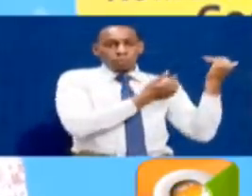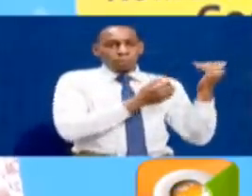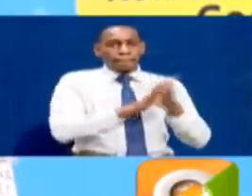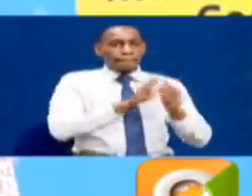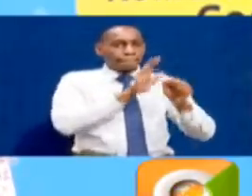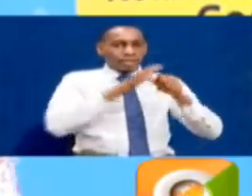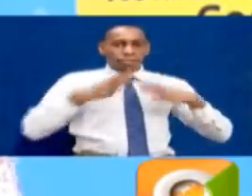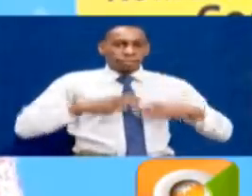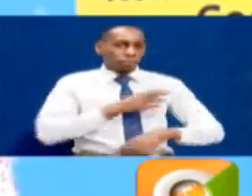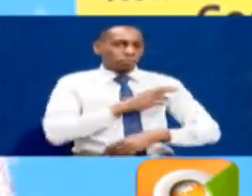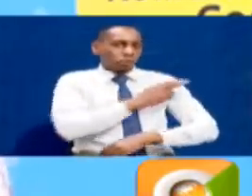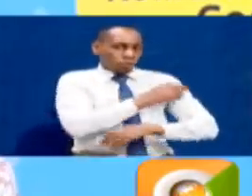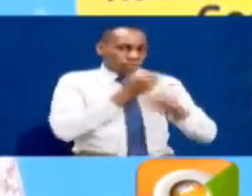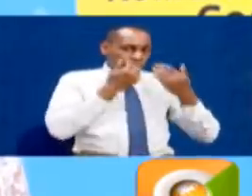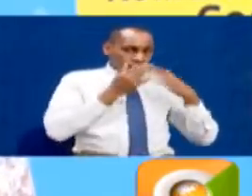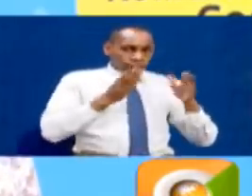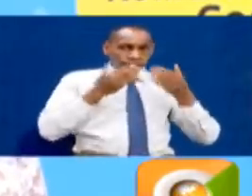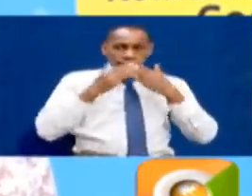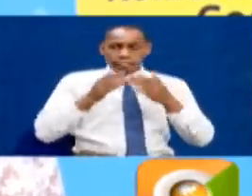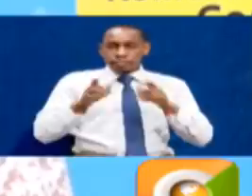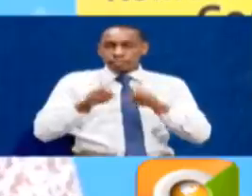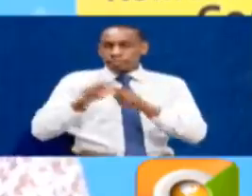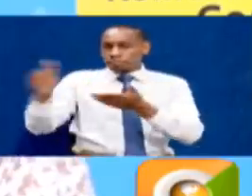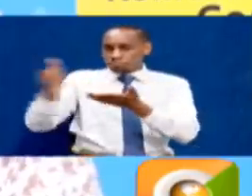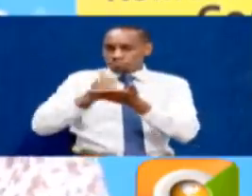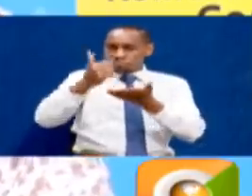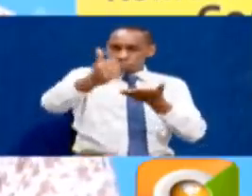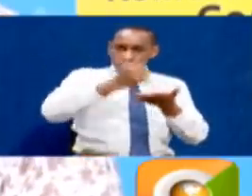many as we are bringing in,